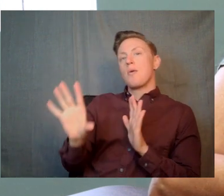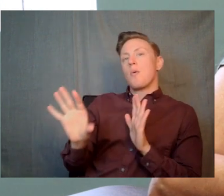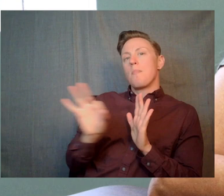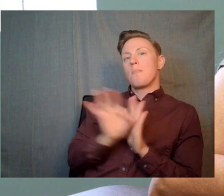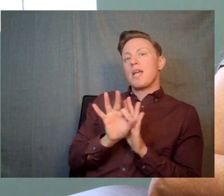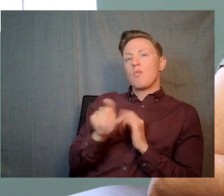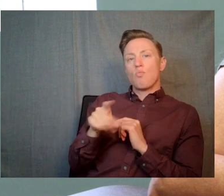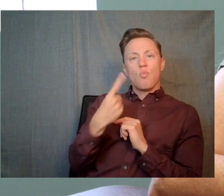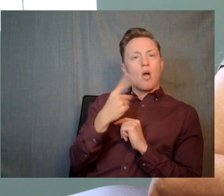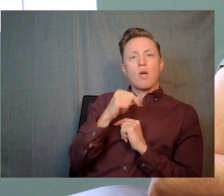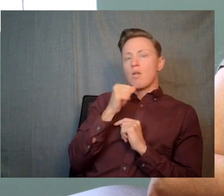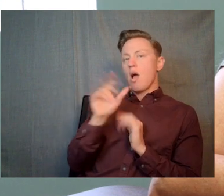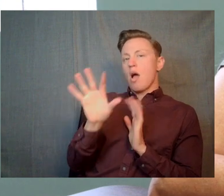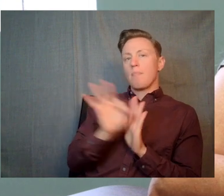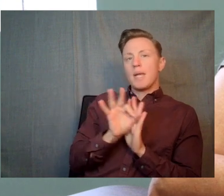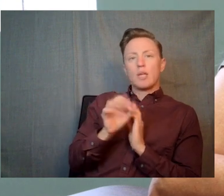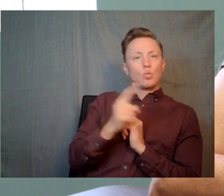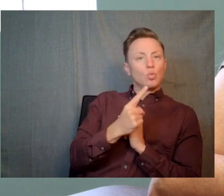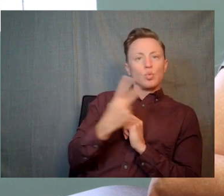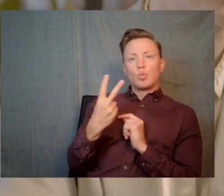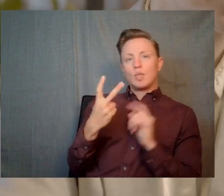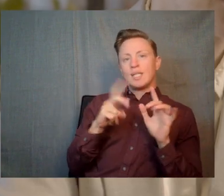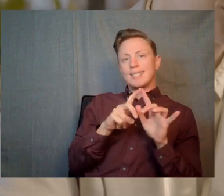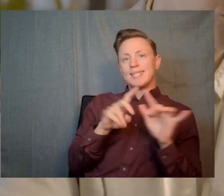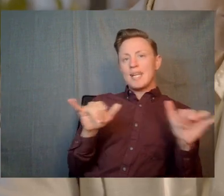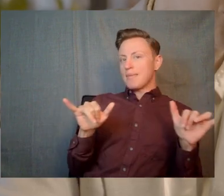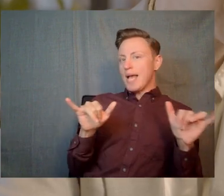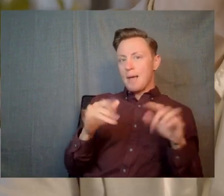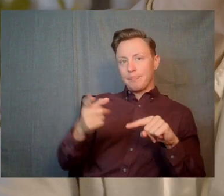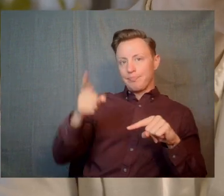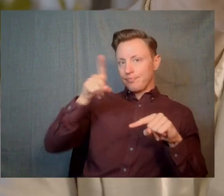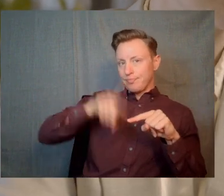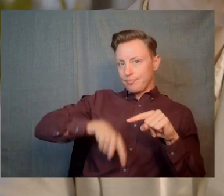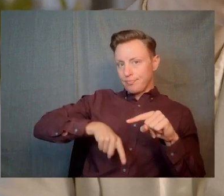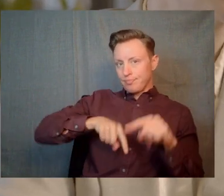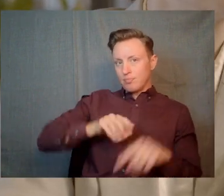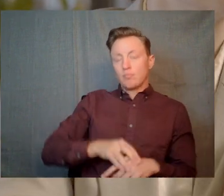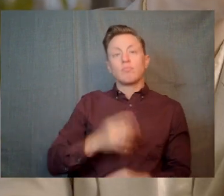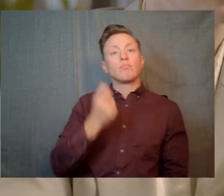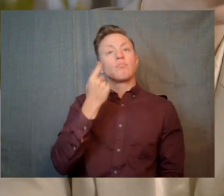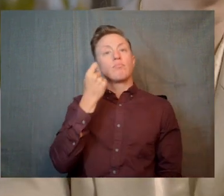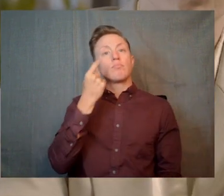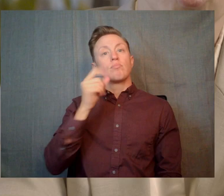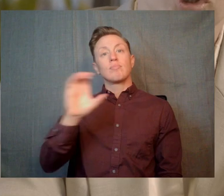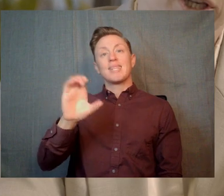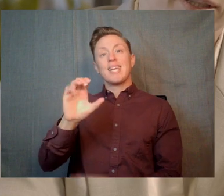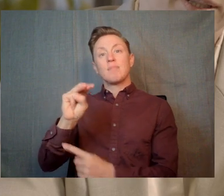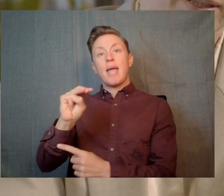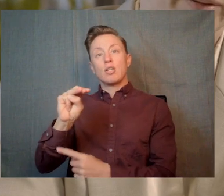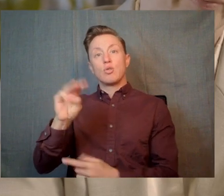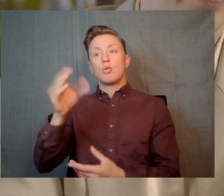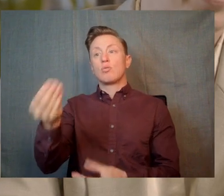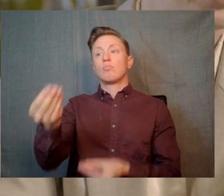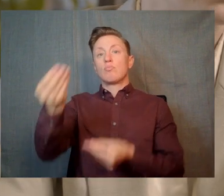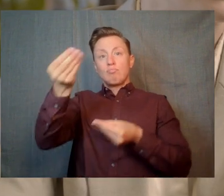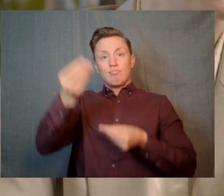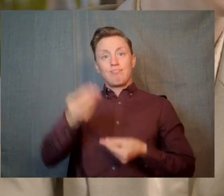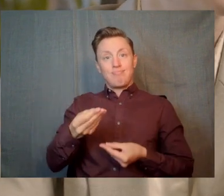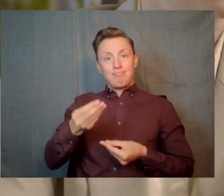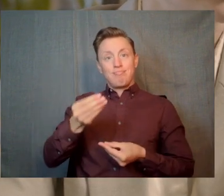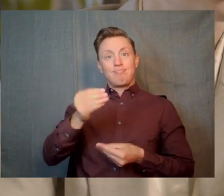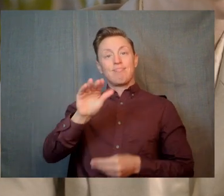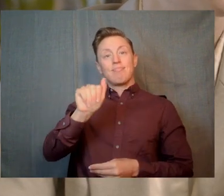on one waiver at a time. When your case manager gives you a level